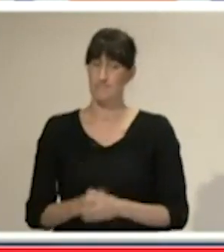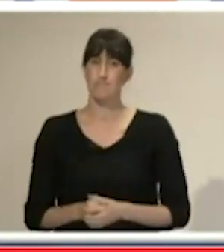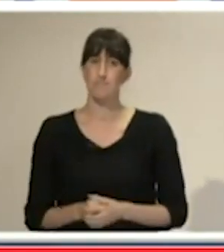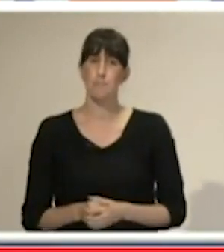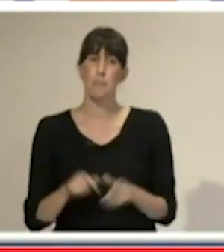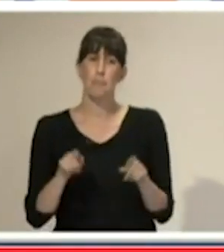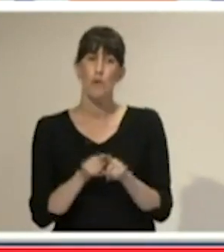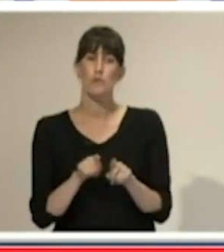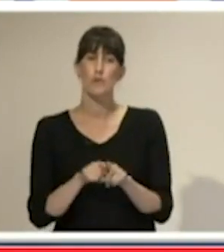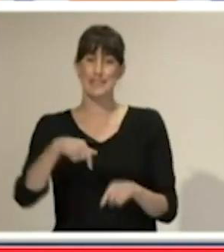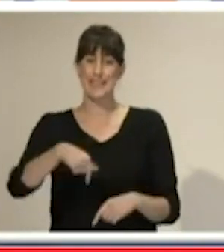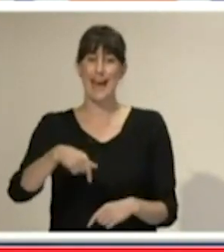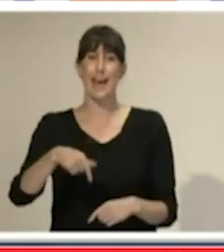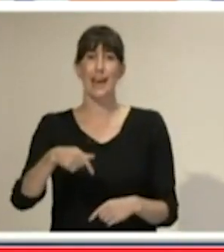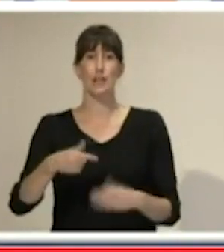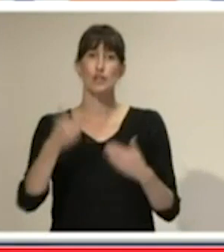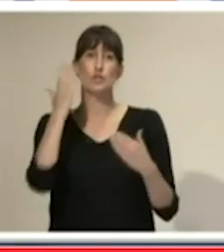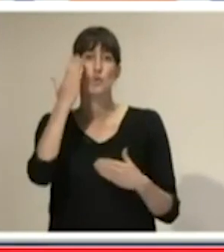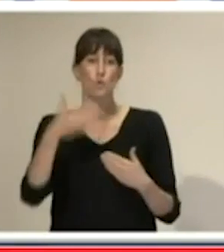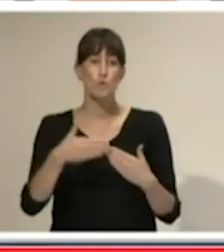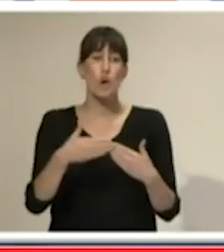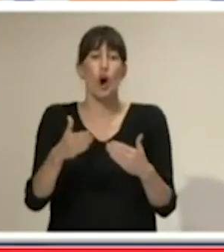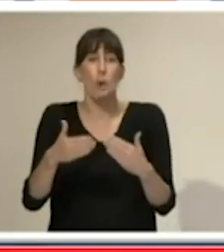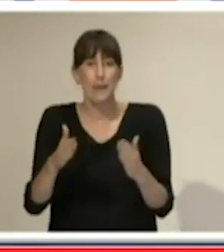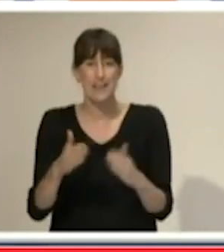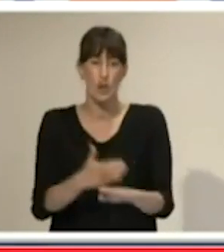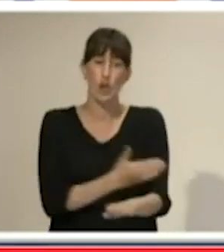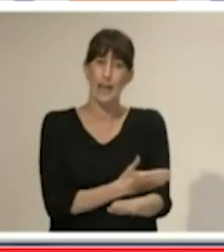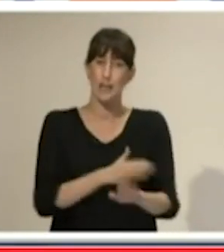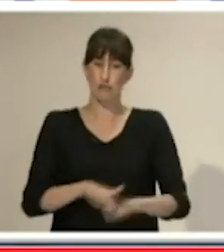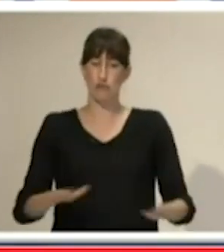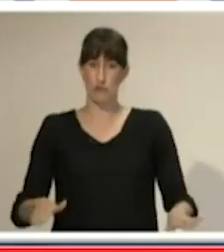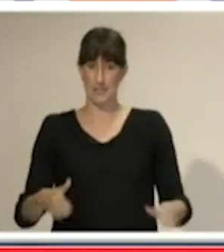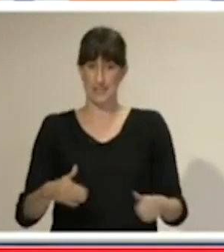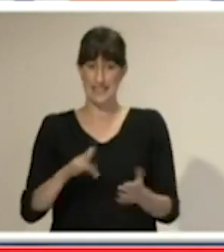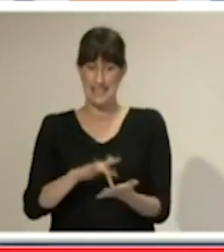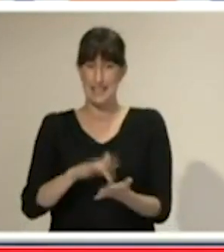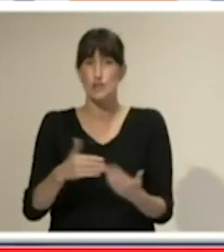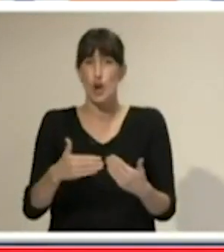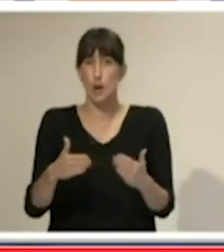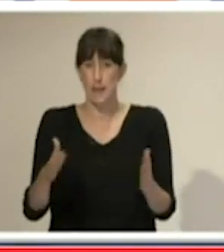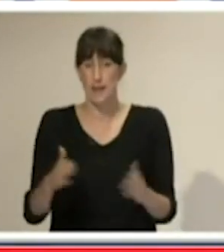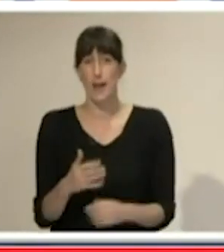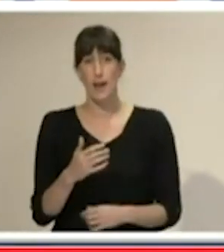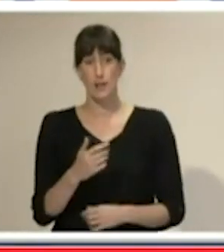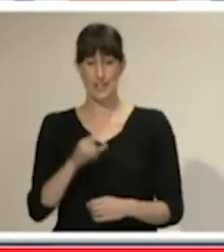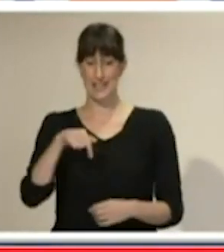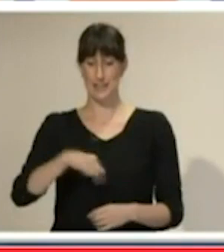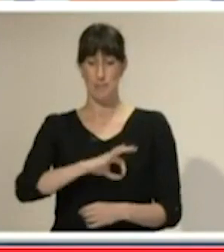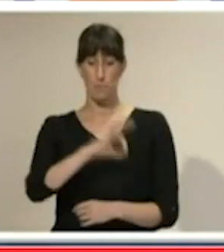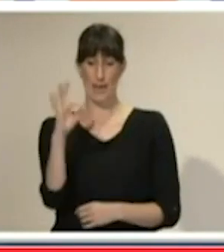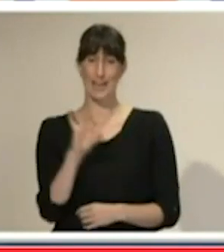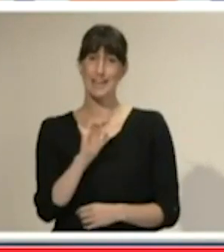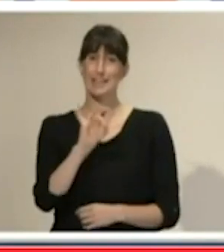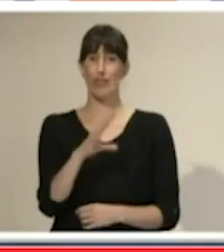early figures we have to hand on school and ECE attendance on the first day back today. Data from 10:30am this